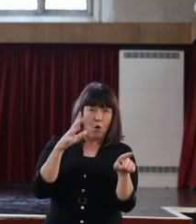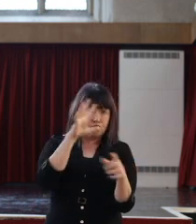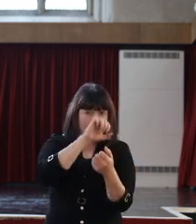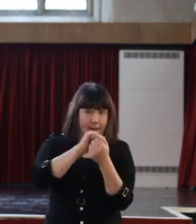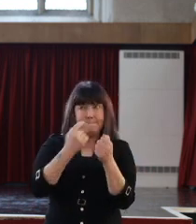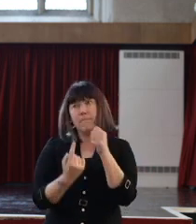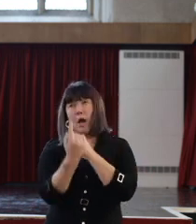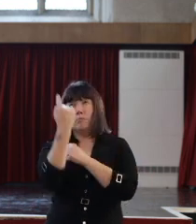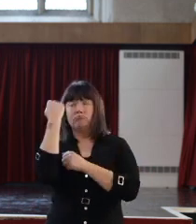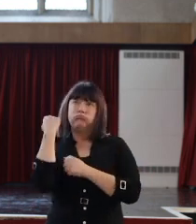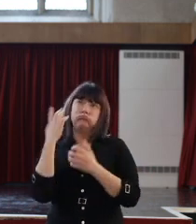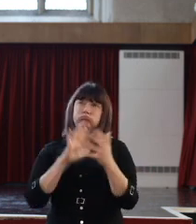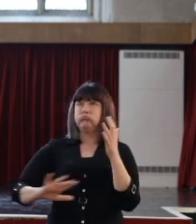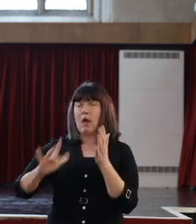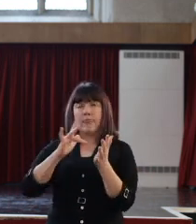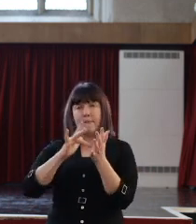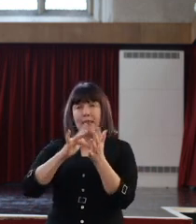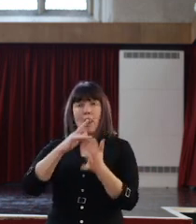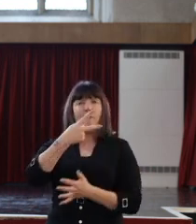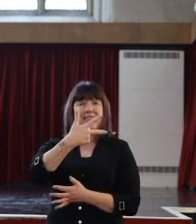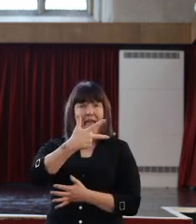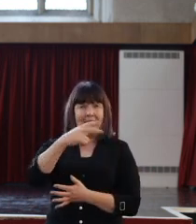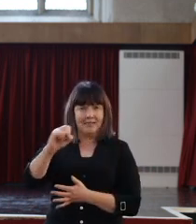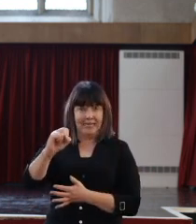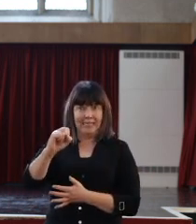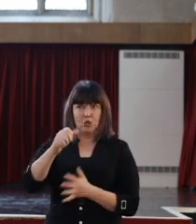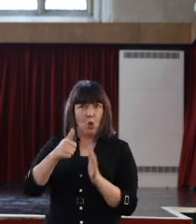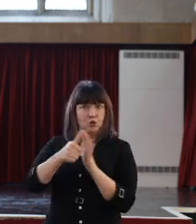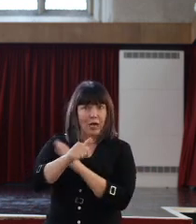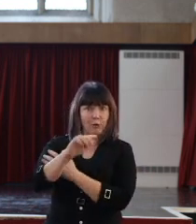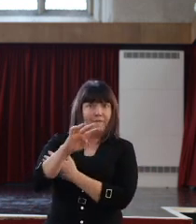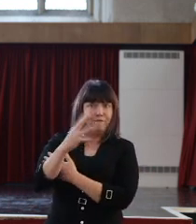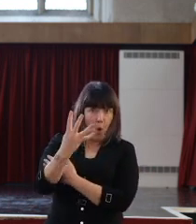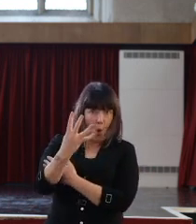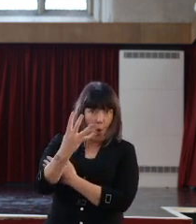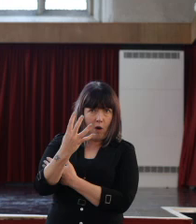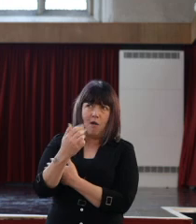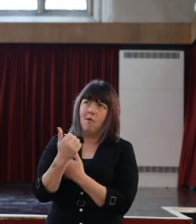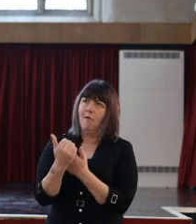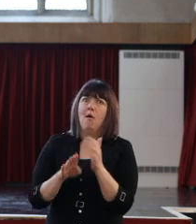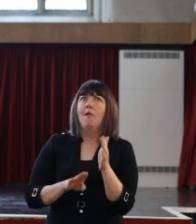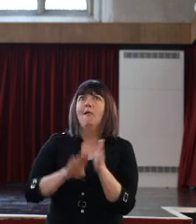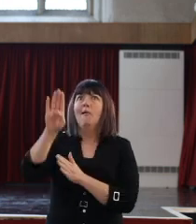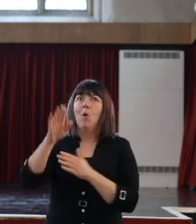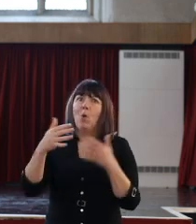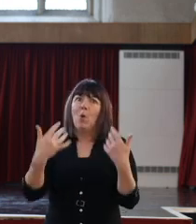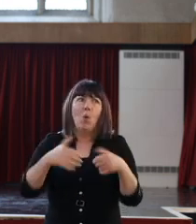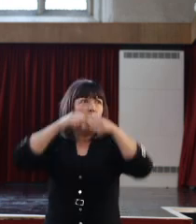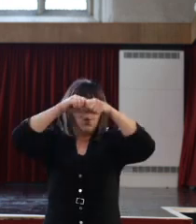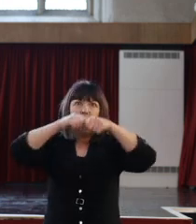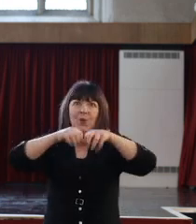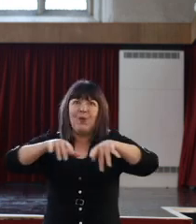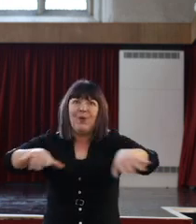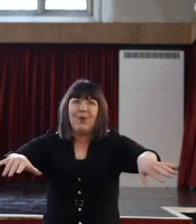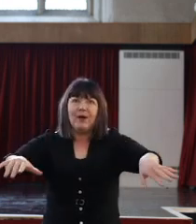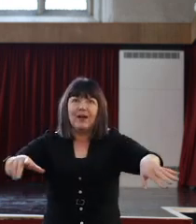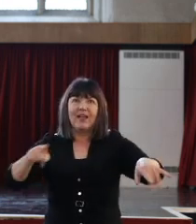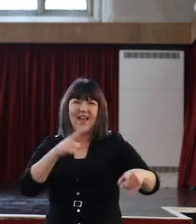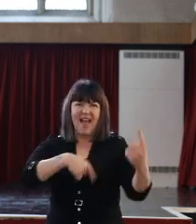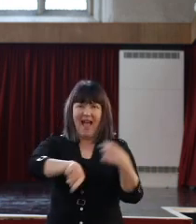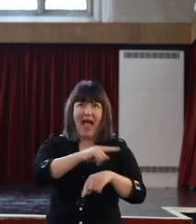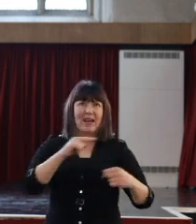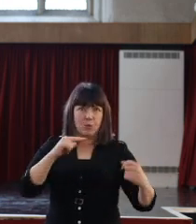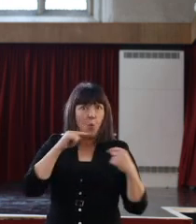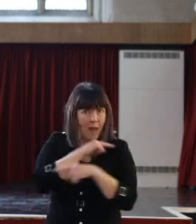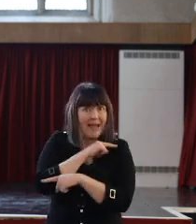time Channel 4 was in its absolute heyday. And if you remember those times, the early 80s, you remember that Channel 4 was bloody weird